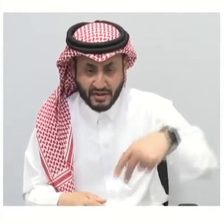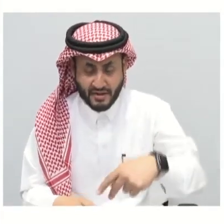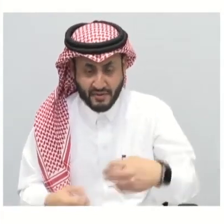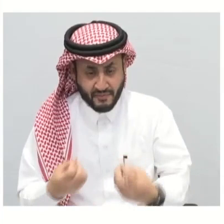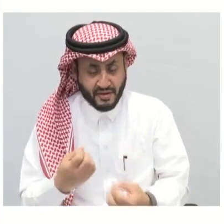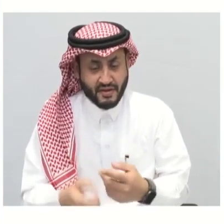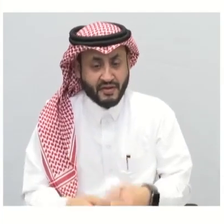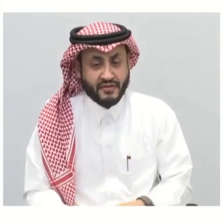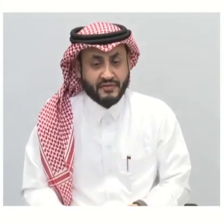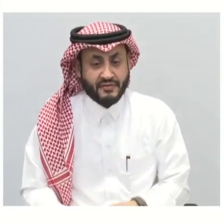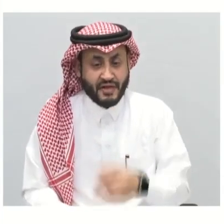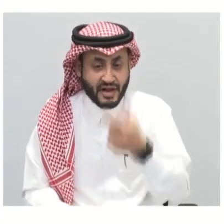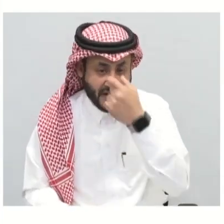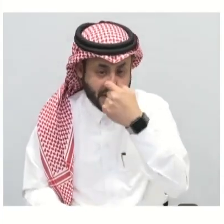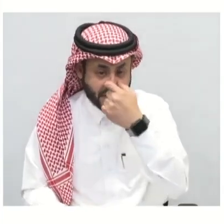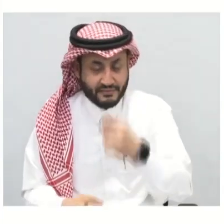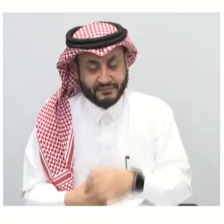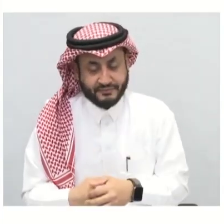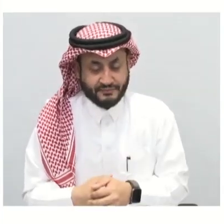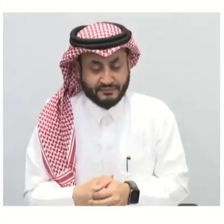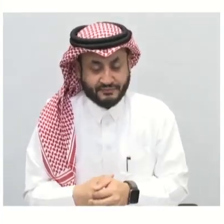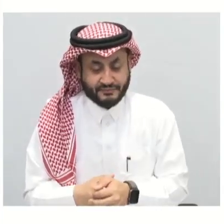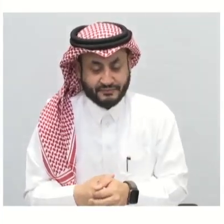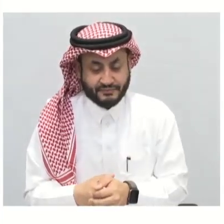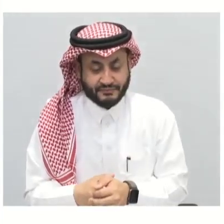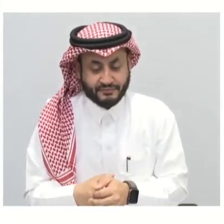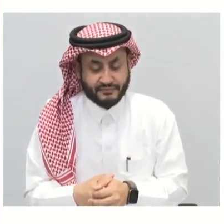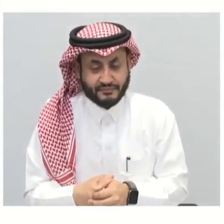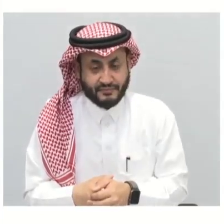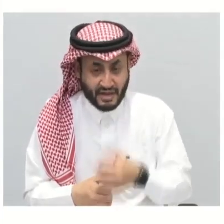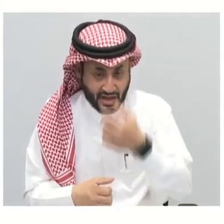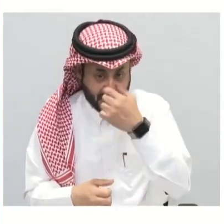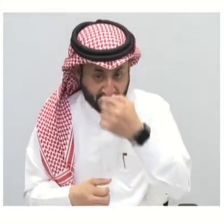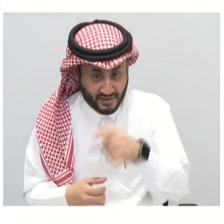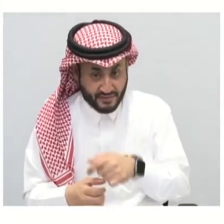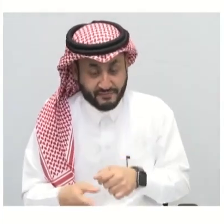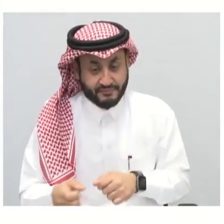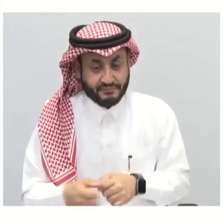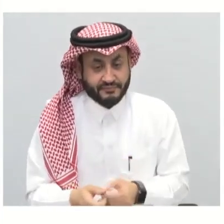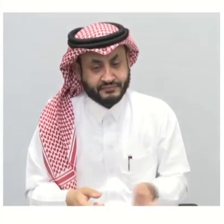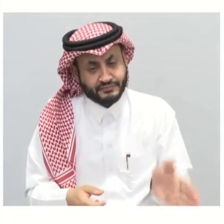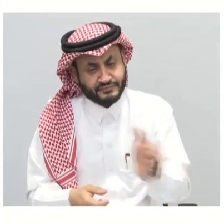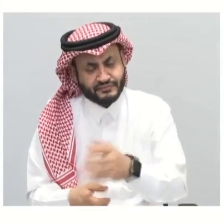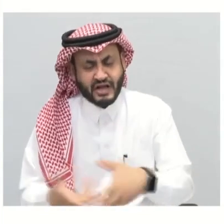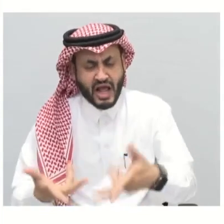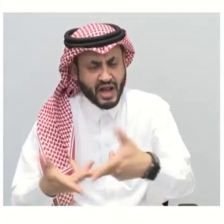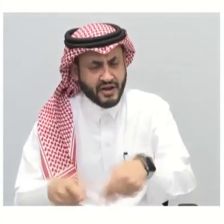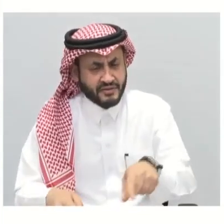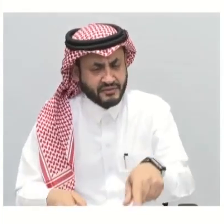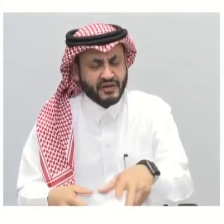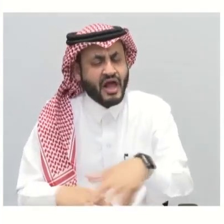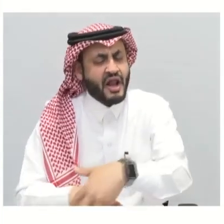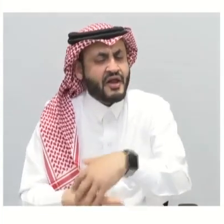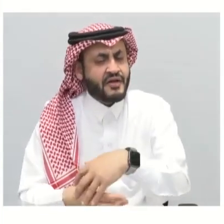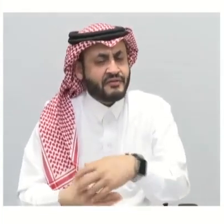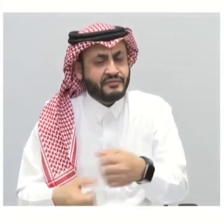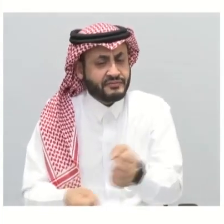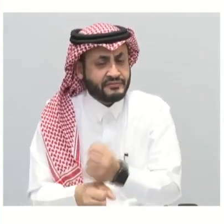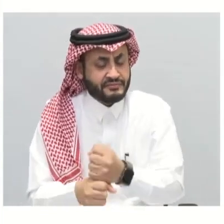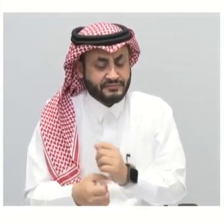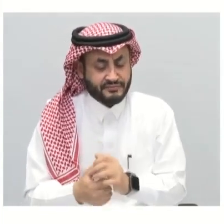on Thursday afternoon at 2 p.m. And the last thing mentioned, or the last activity